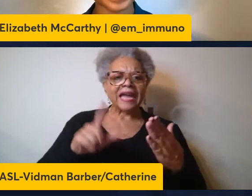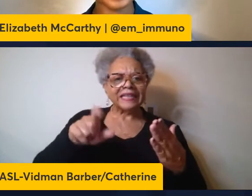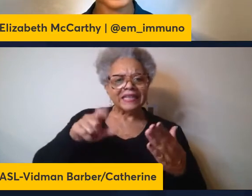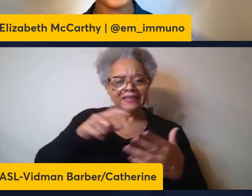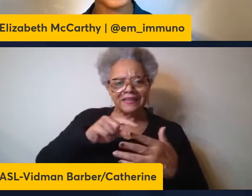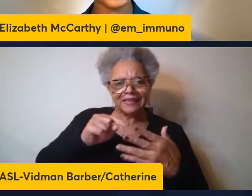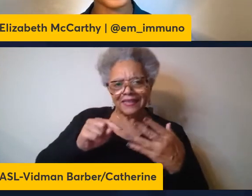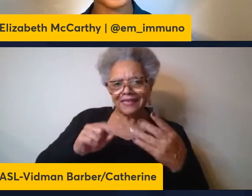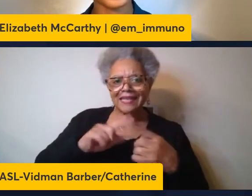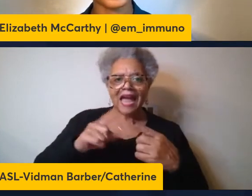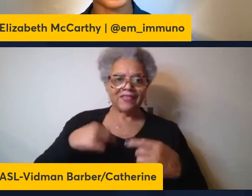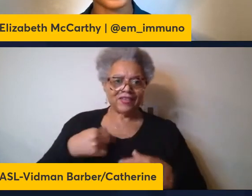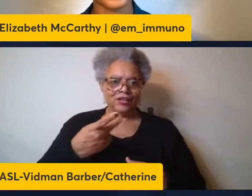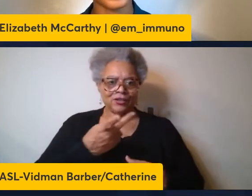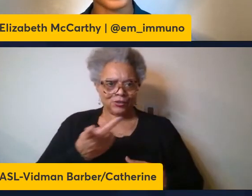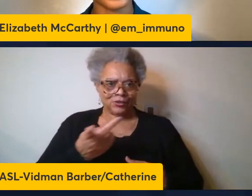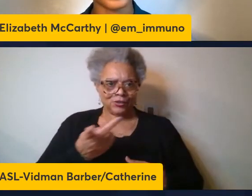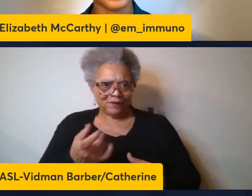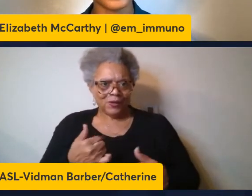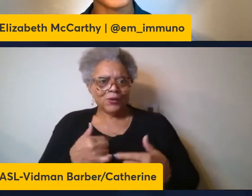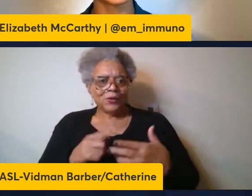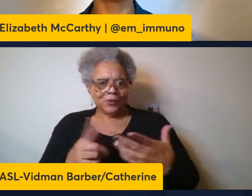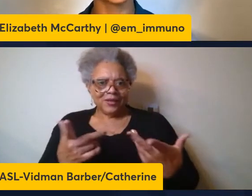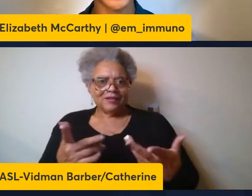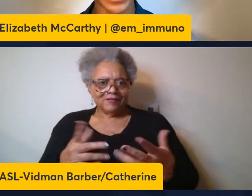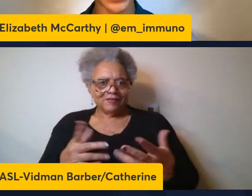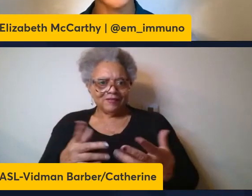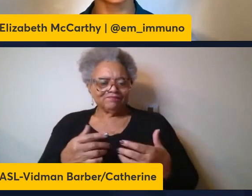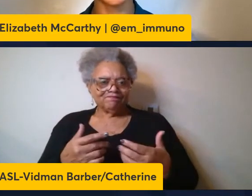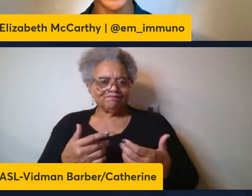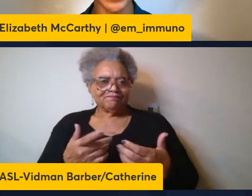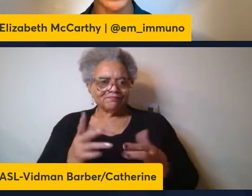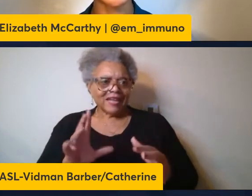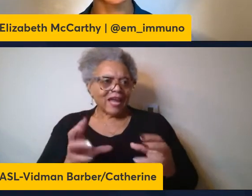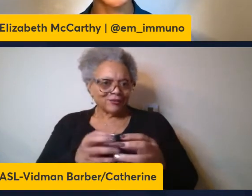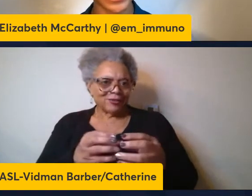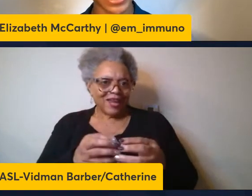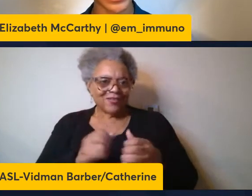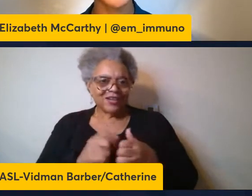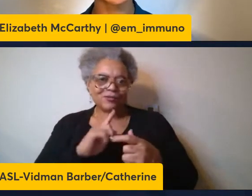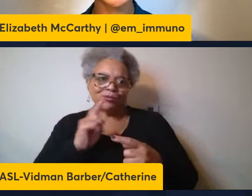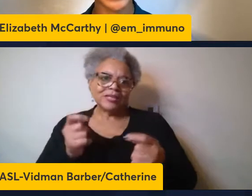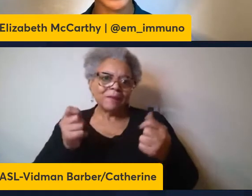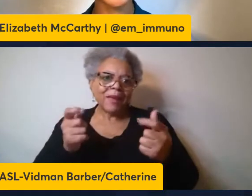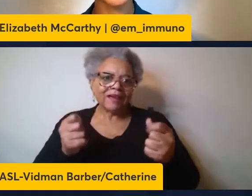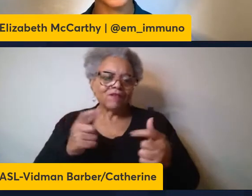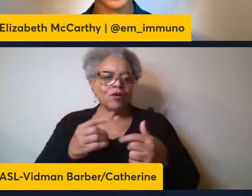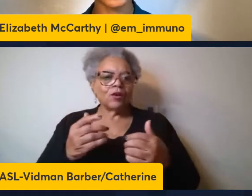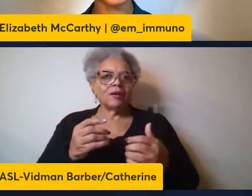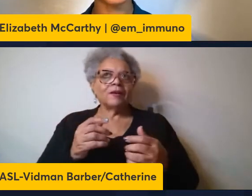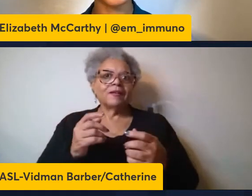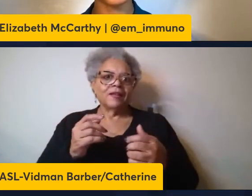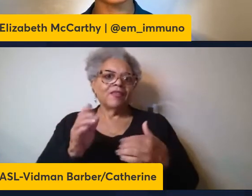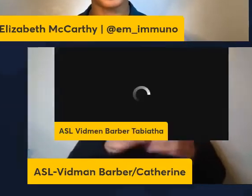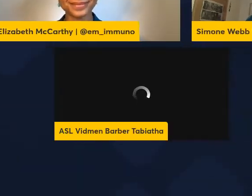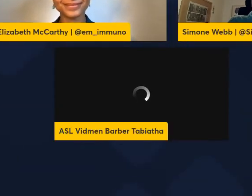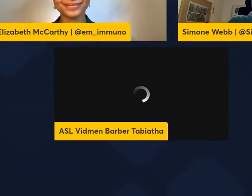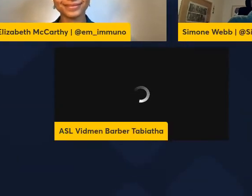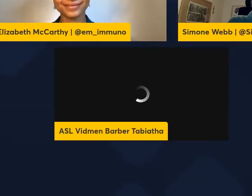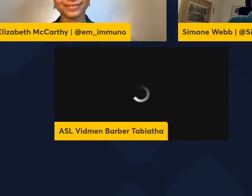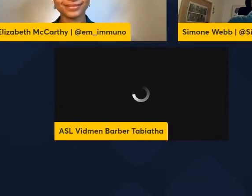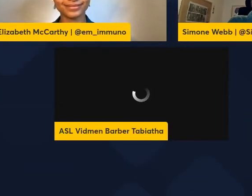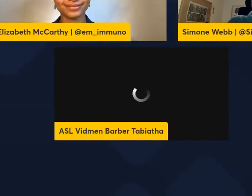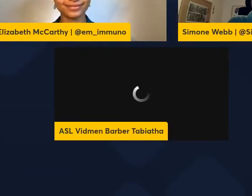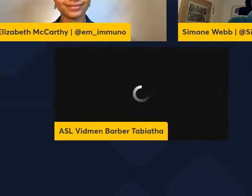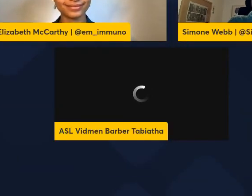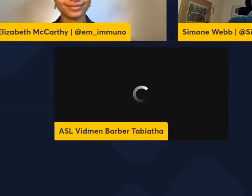I think we got together. It was so faster than all this back and forth. It was, yeah, absolutely. We've been